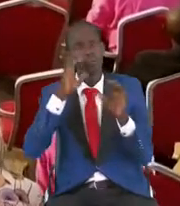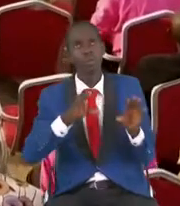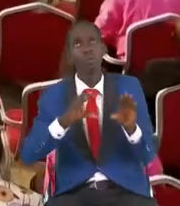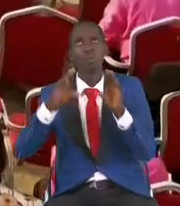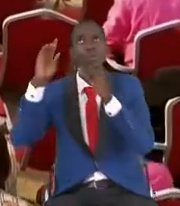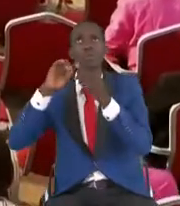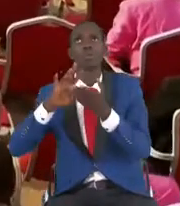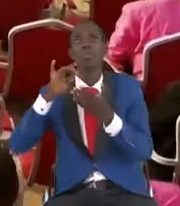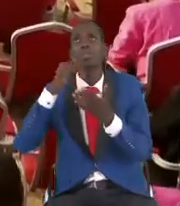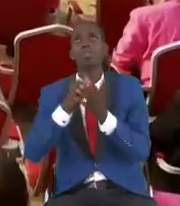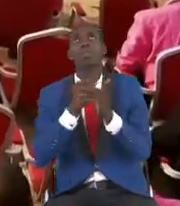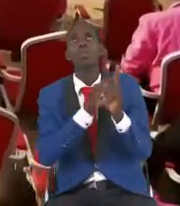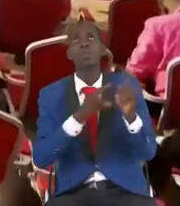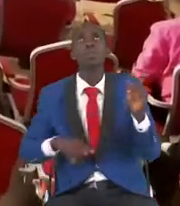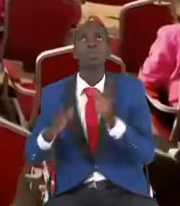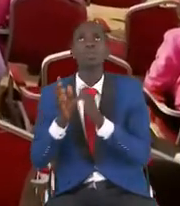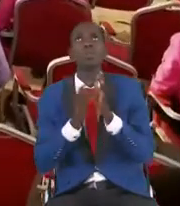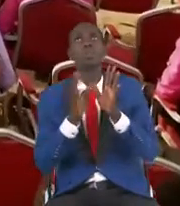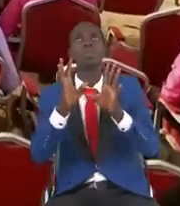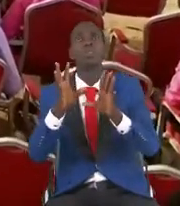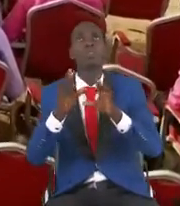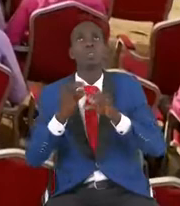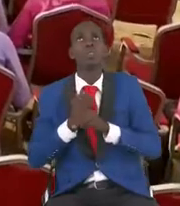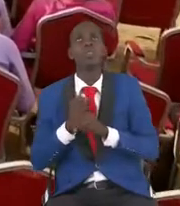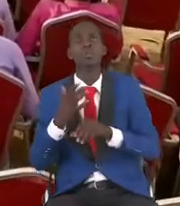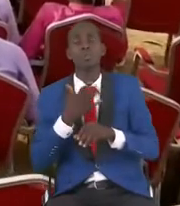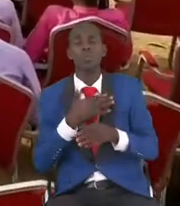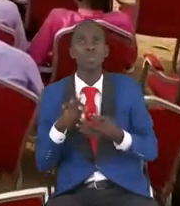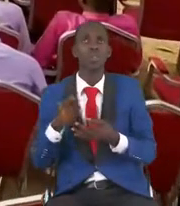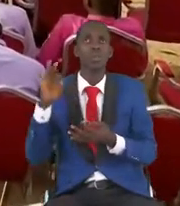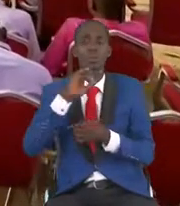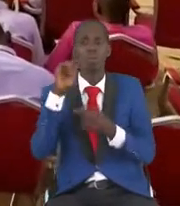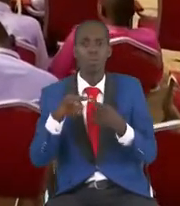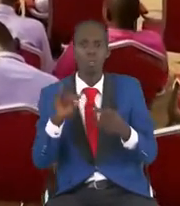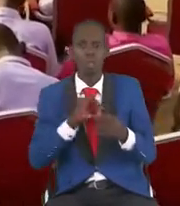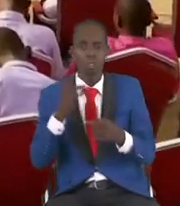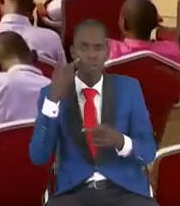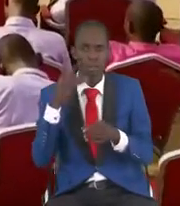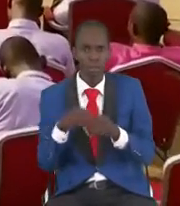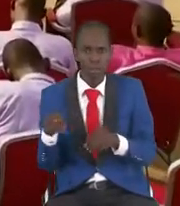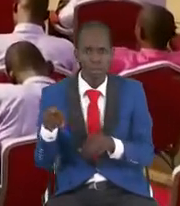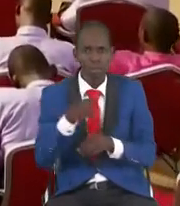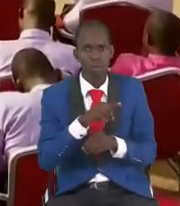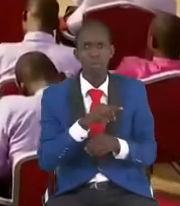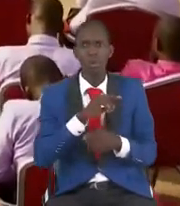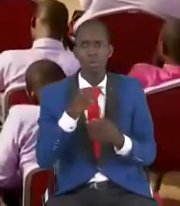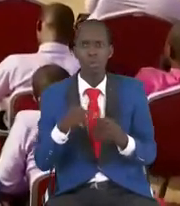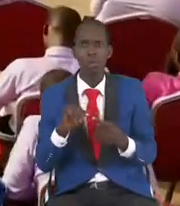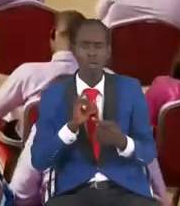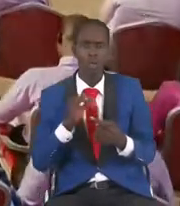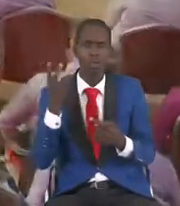Lord Jesus, receive my spirit. And what I saw in them when I was an unbeliever, when